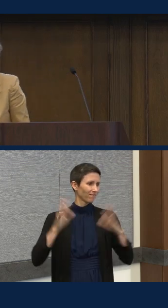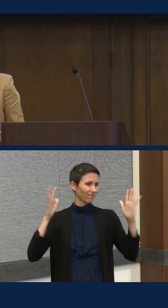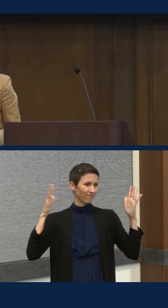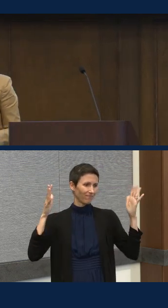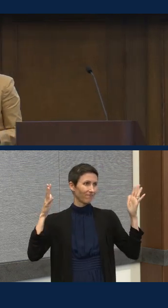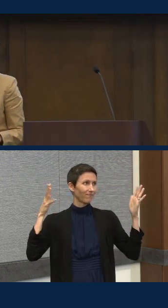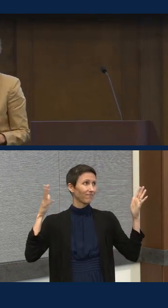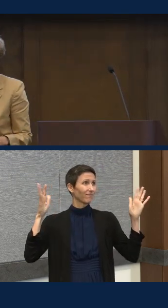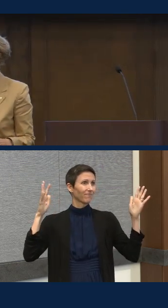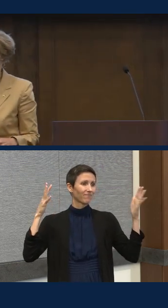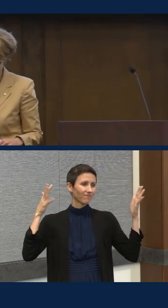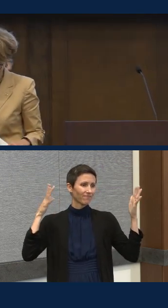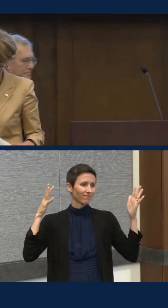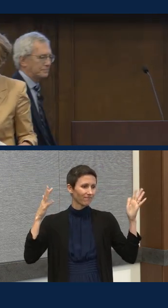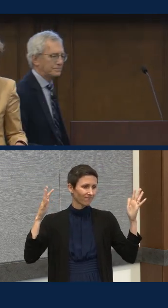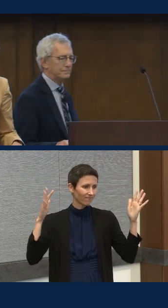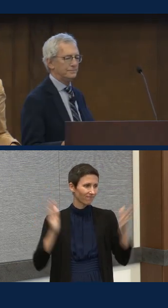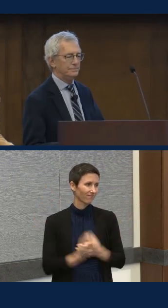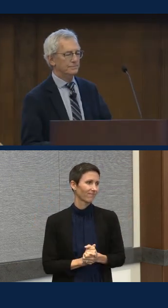Thank you very